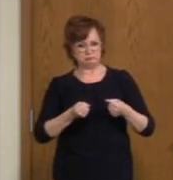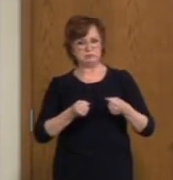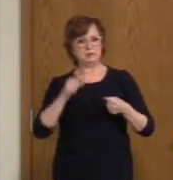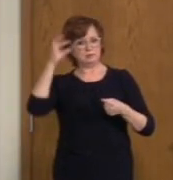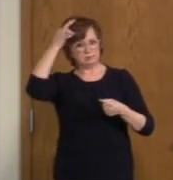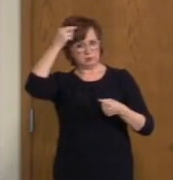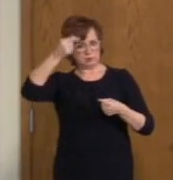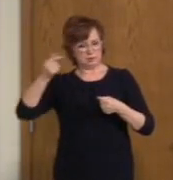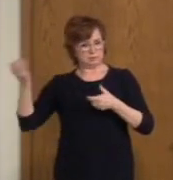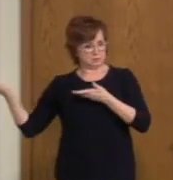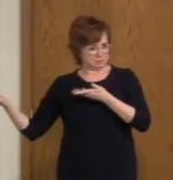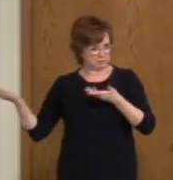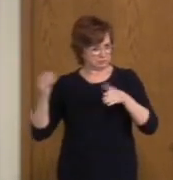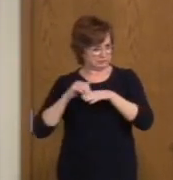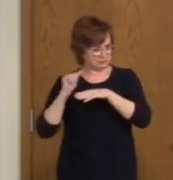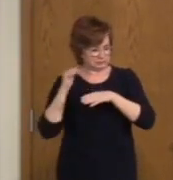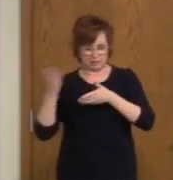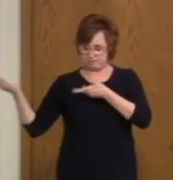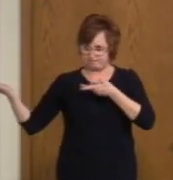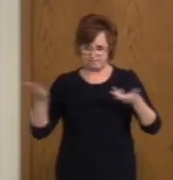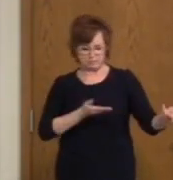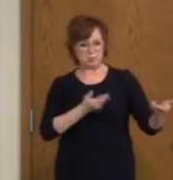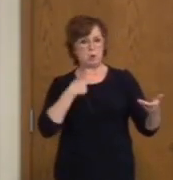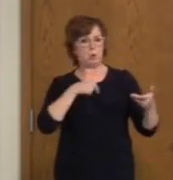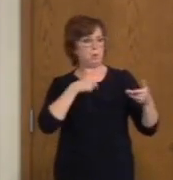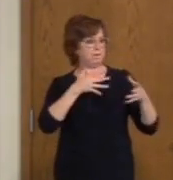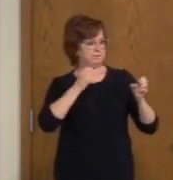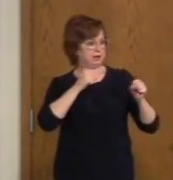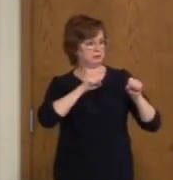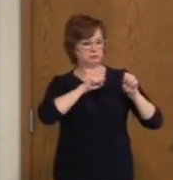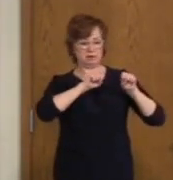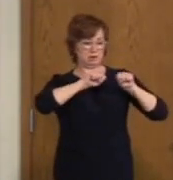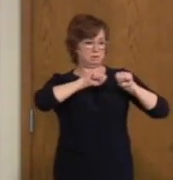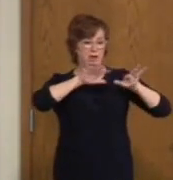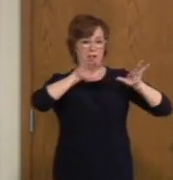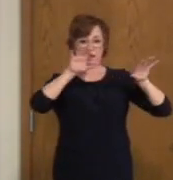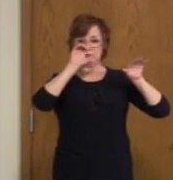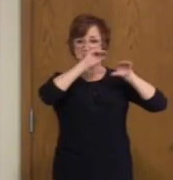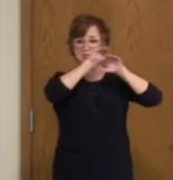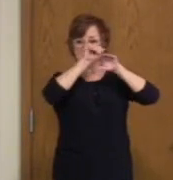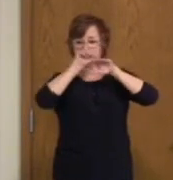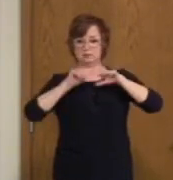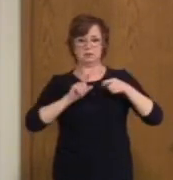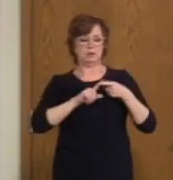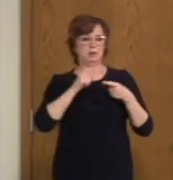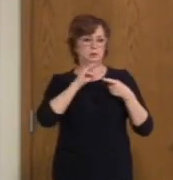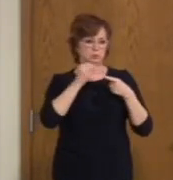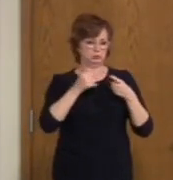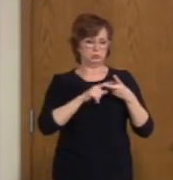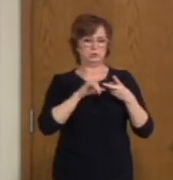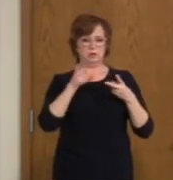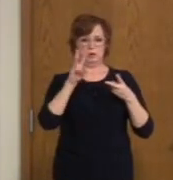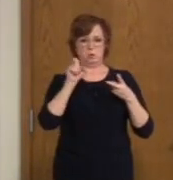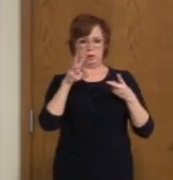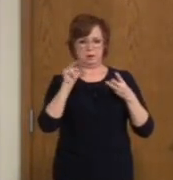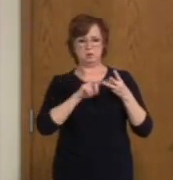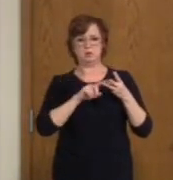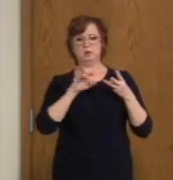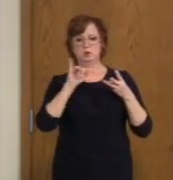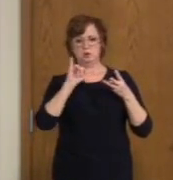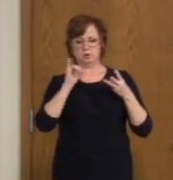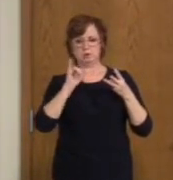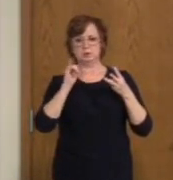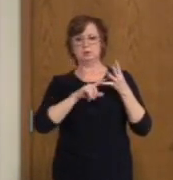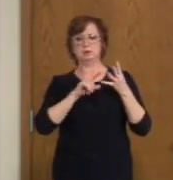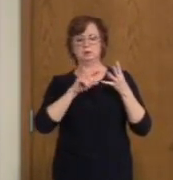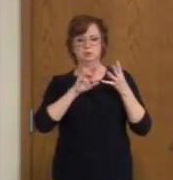to be making a substantial amount of those vaccines available throughout the Moose Jaw, the Weyburn, the Regina area, Yorkton, areas